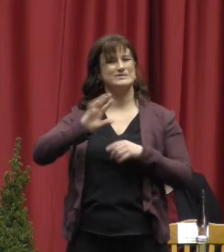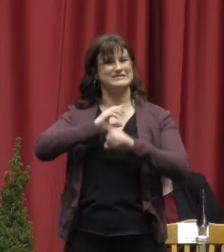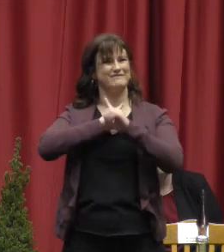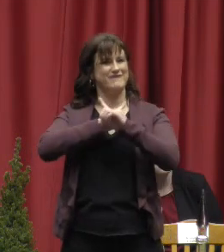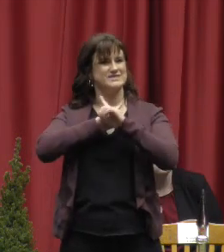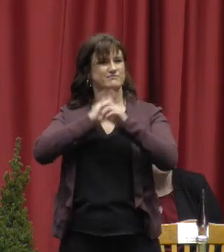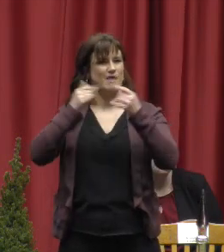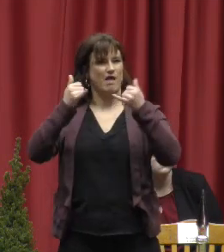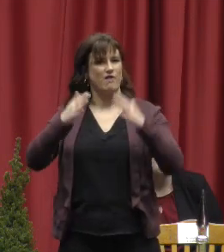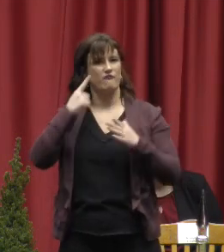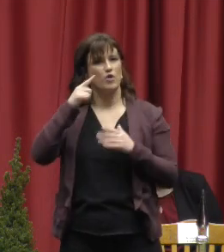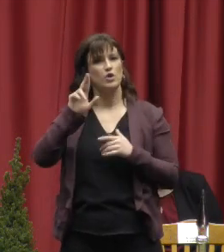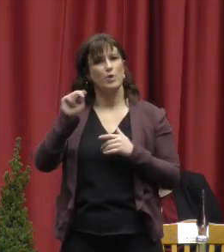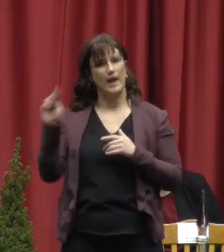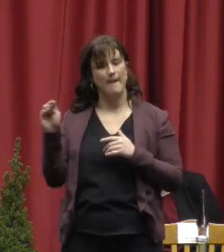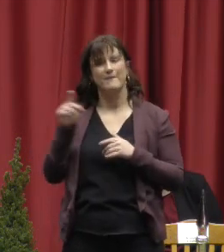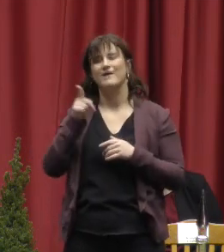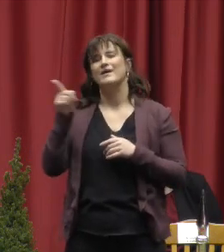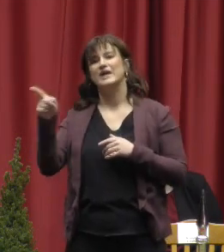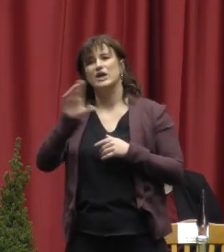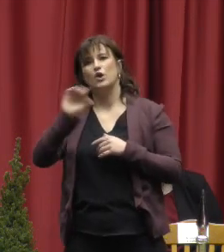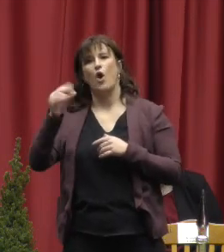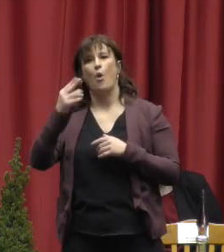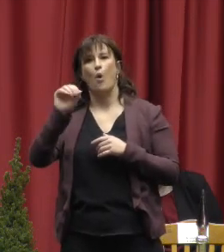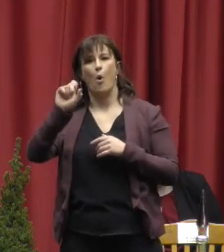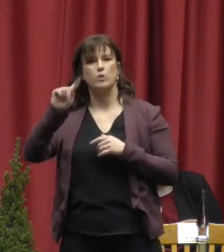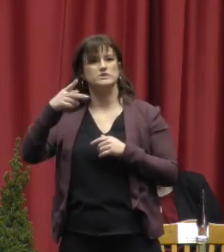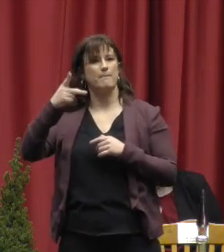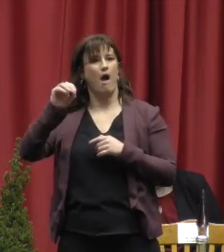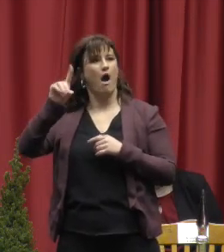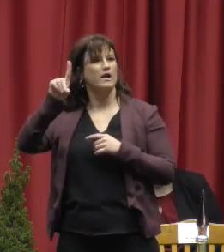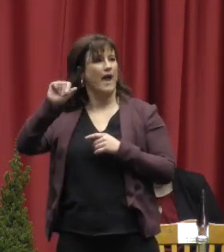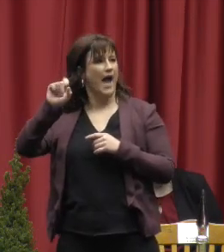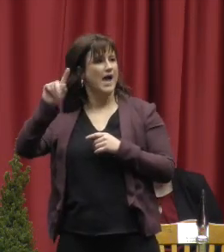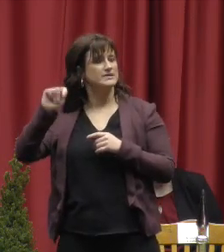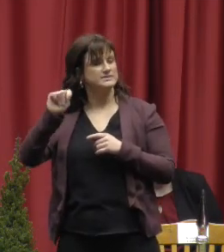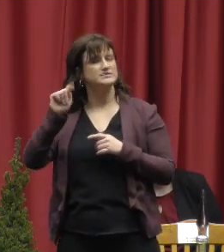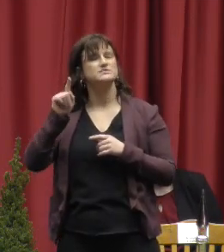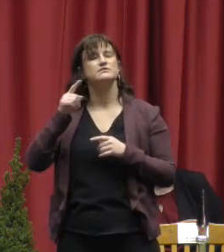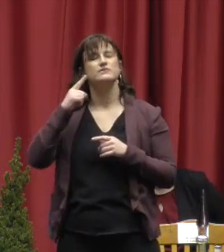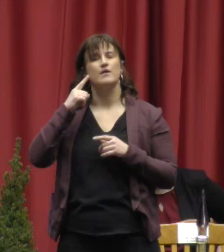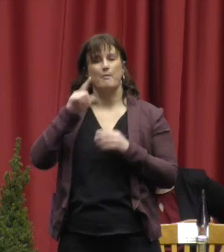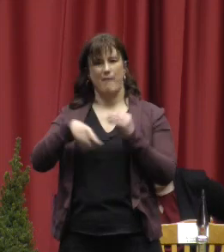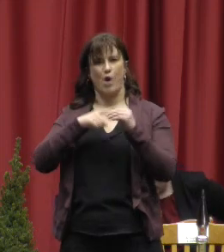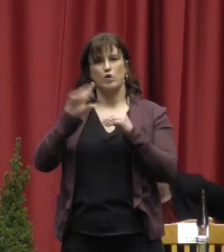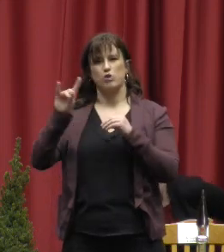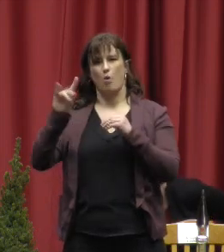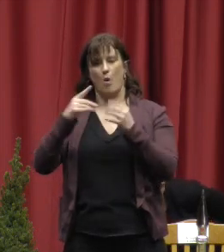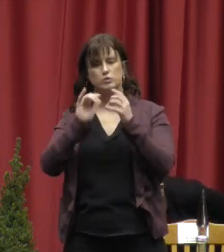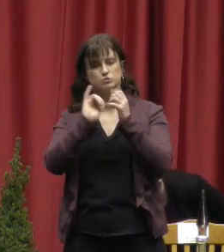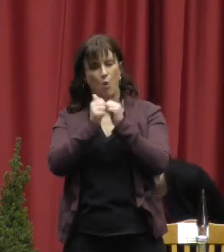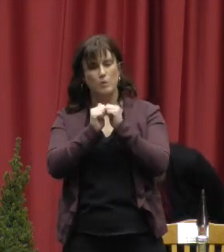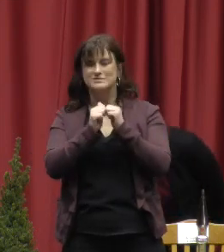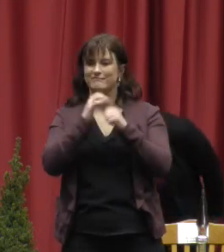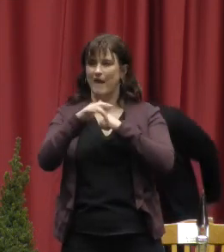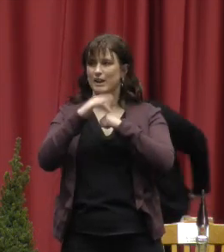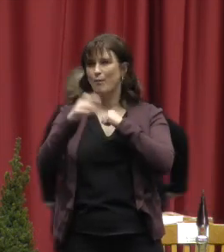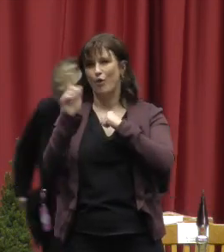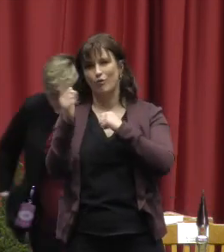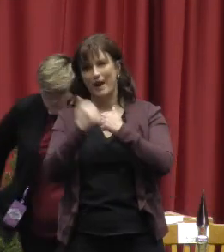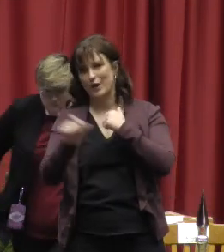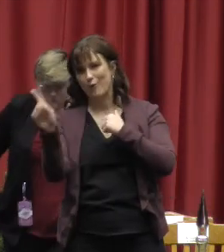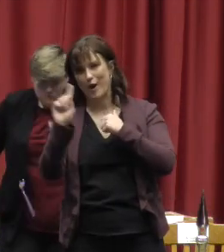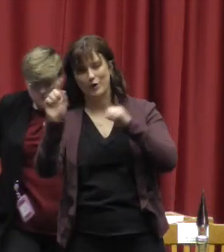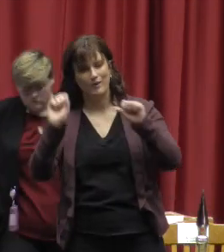He also co-hosts the Lobo Pod podcast, which is available on all platforms. Please join me in